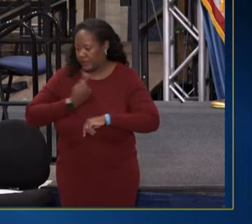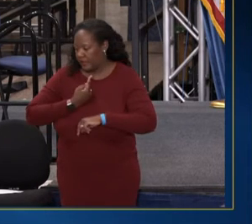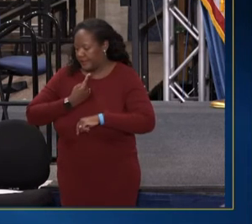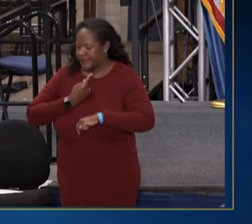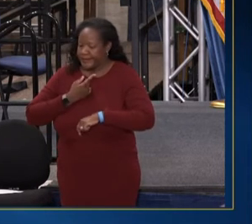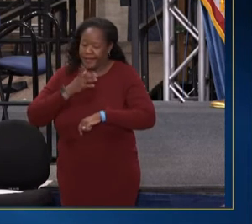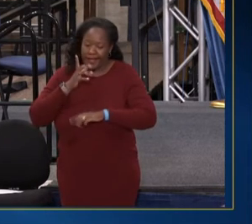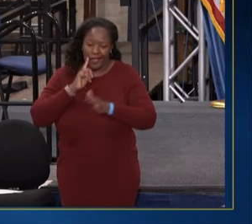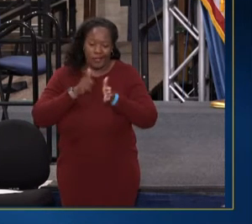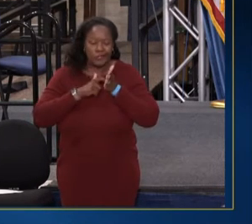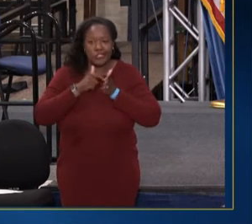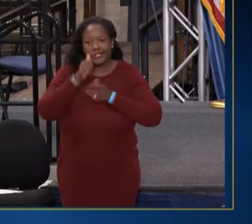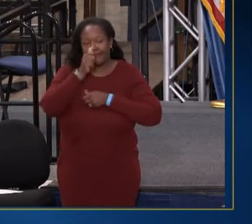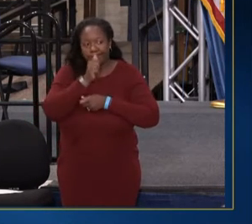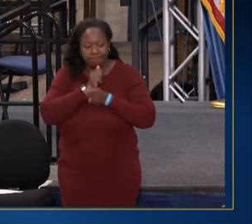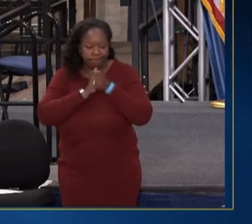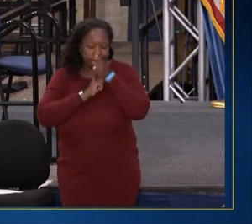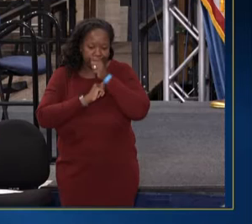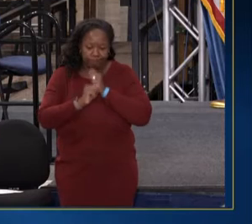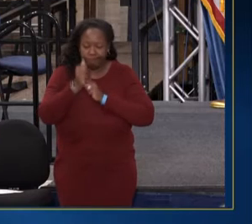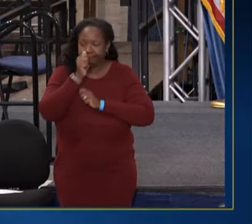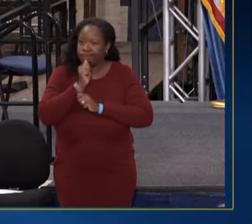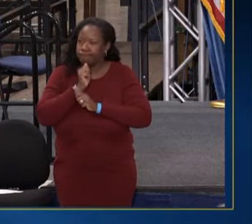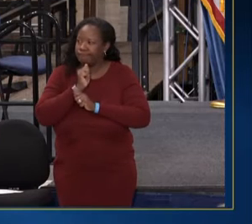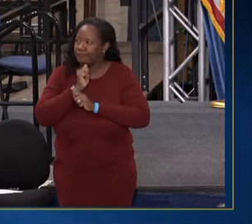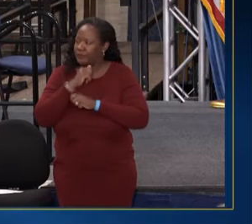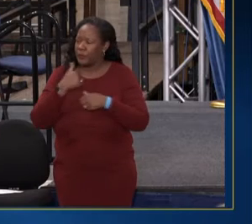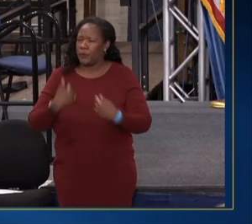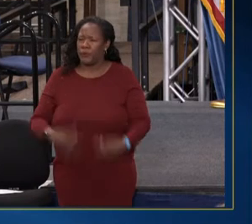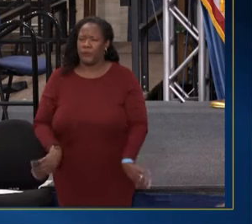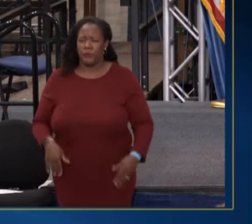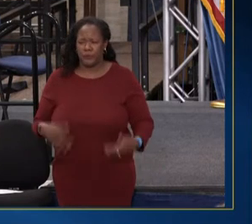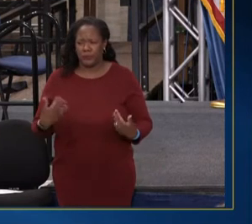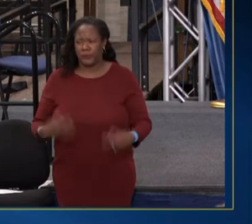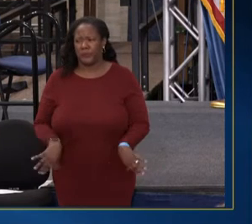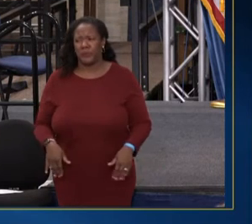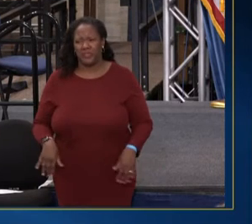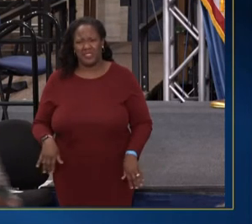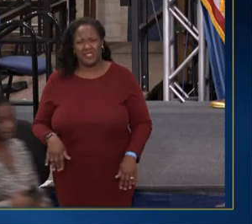It makes you recognize how tough you have to be.